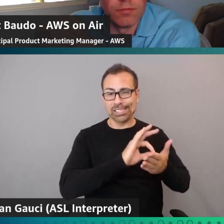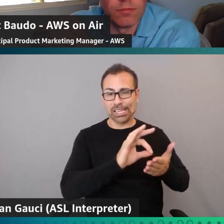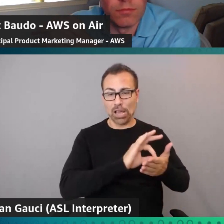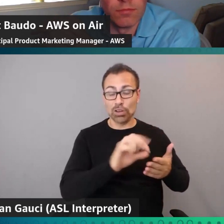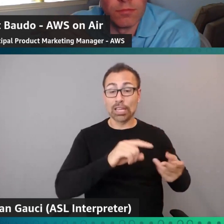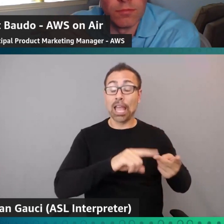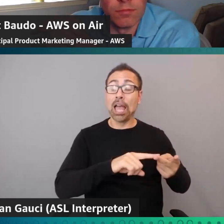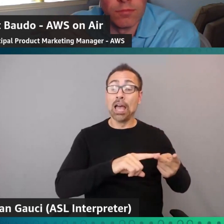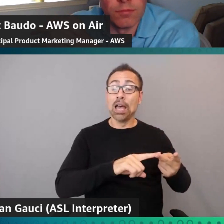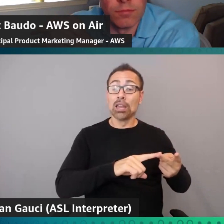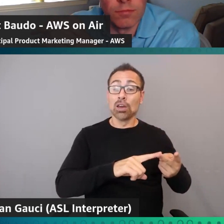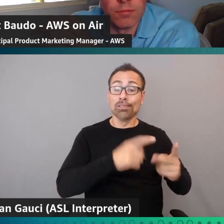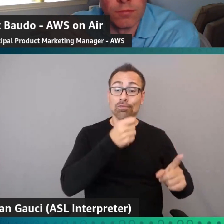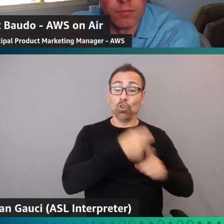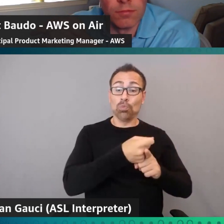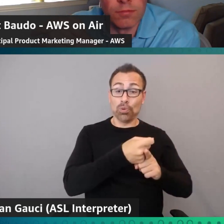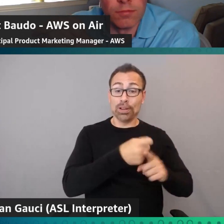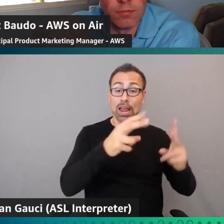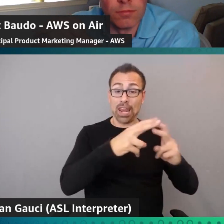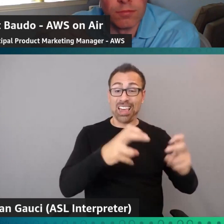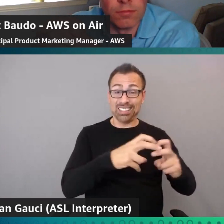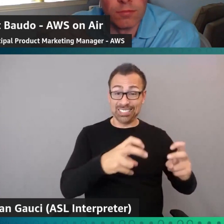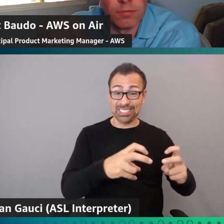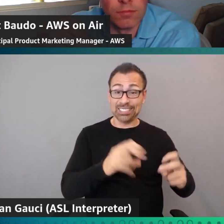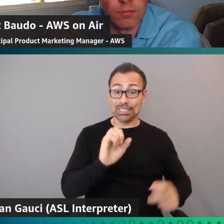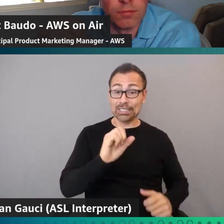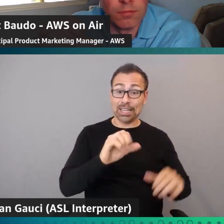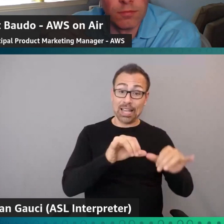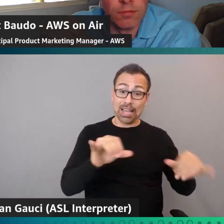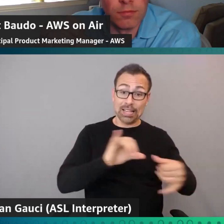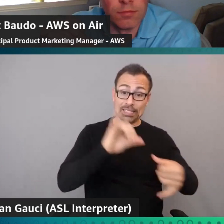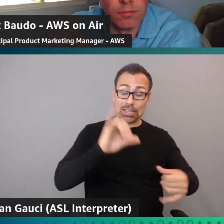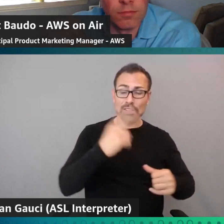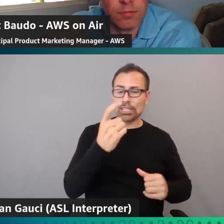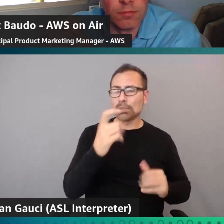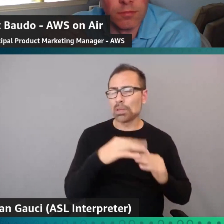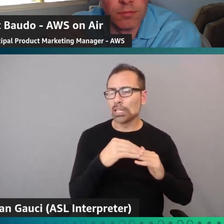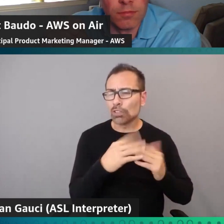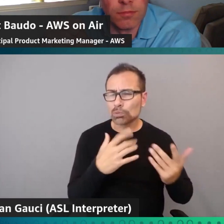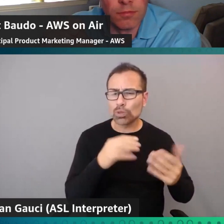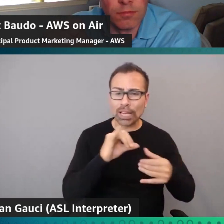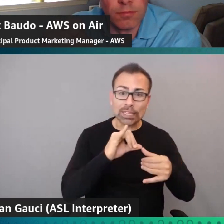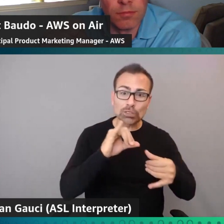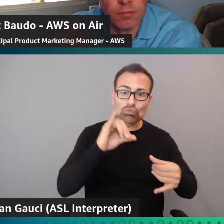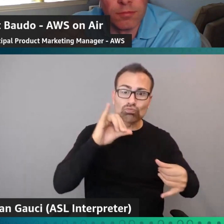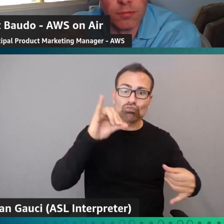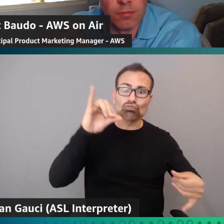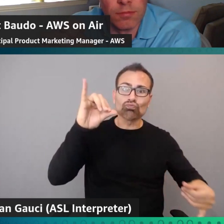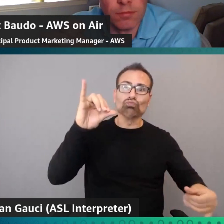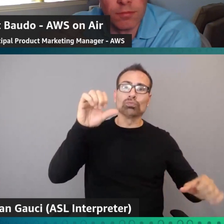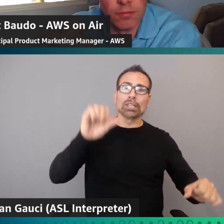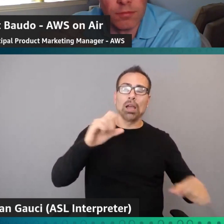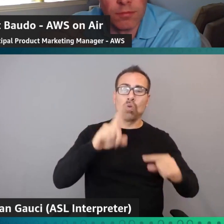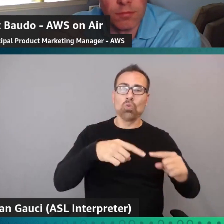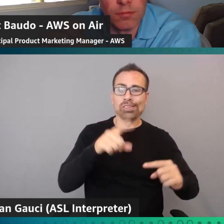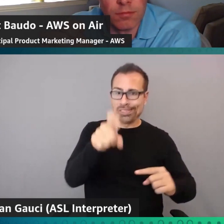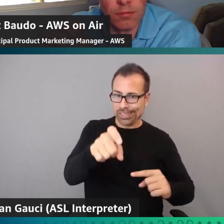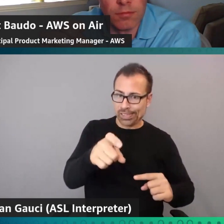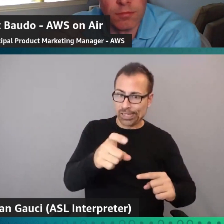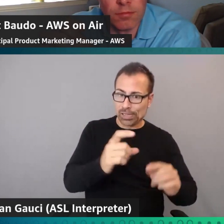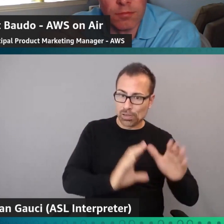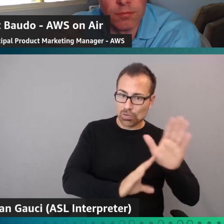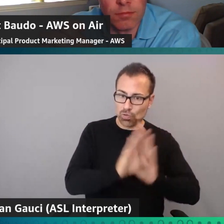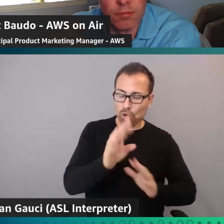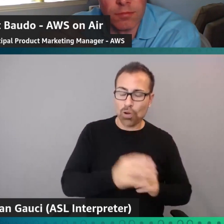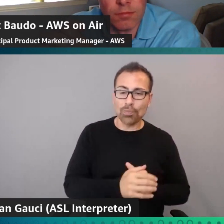scale. And they need something which is flexible and can scale up as their needs grow. So this is actually an example that where